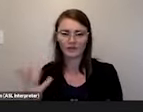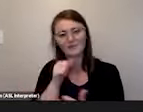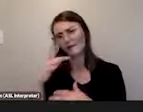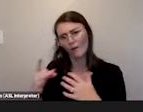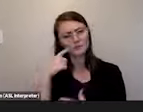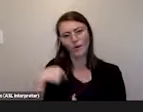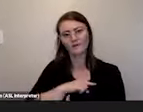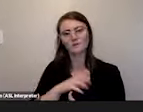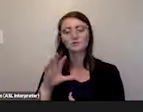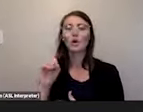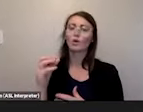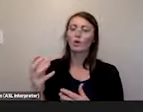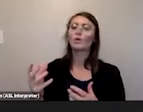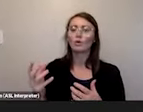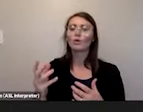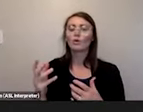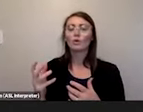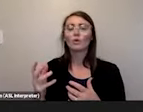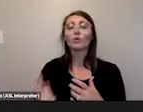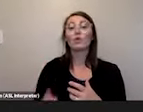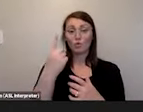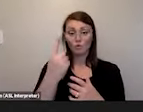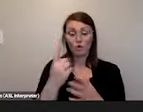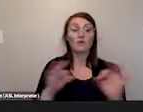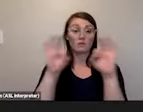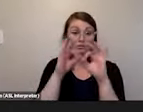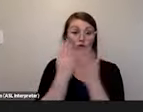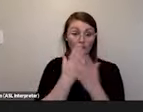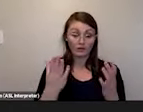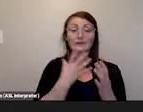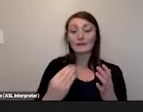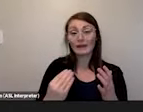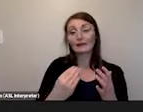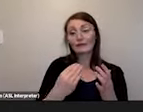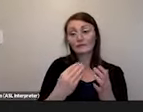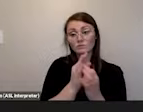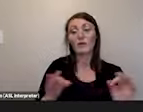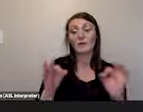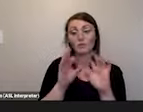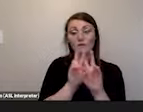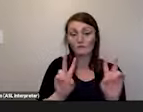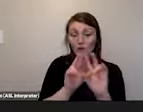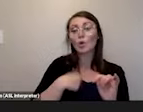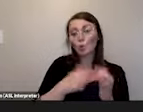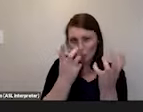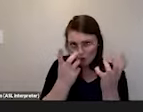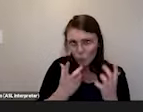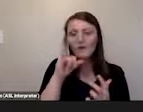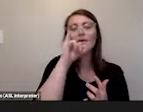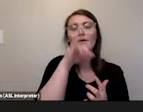So also, one of the important principles when we design these things is, like, we really want to make them hand